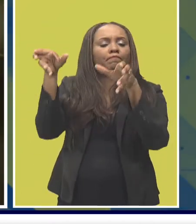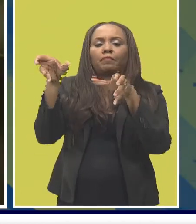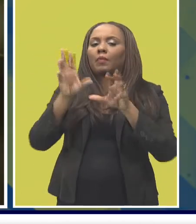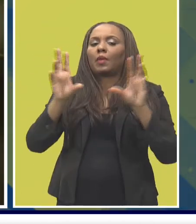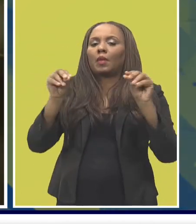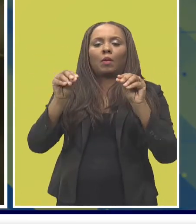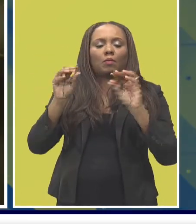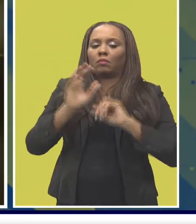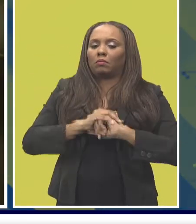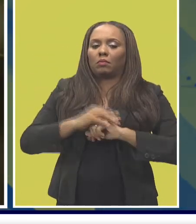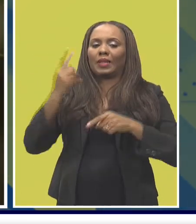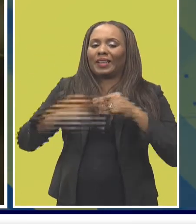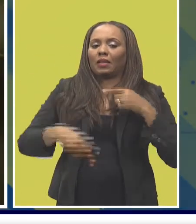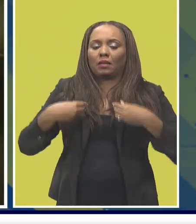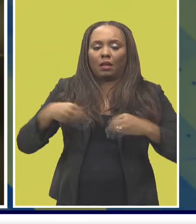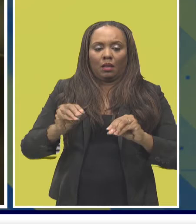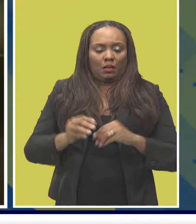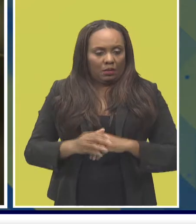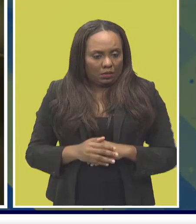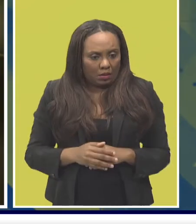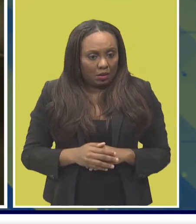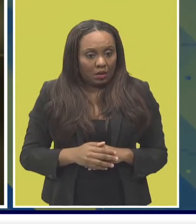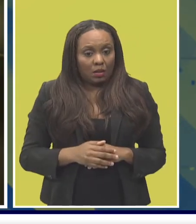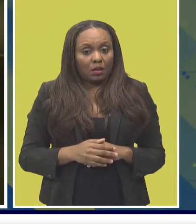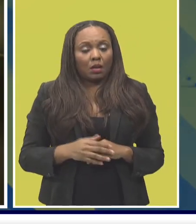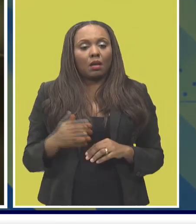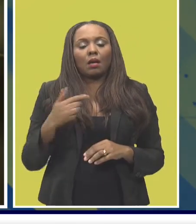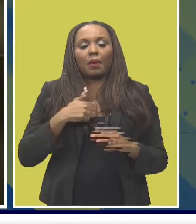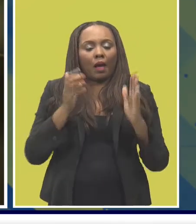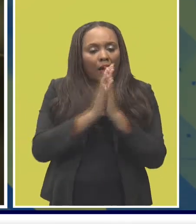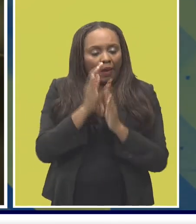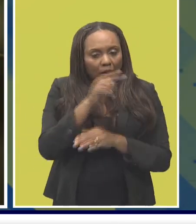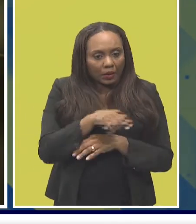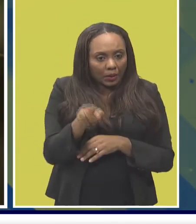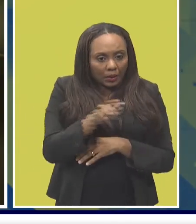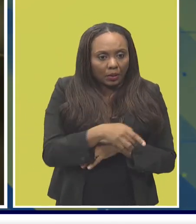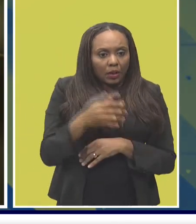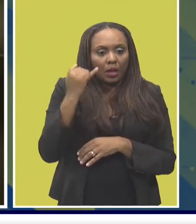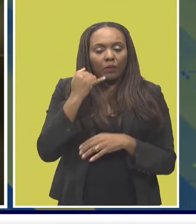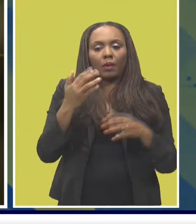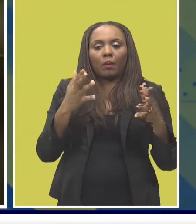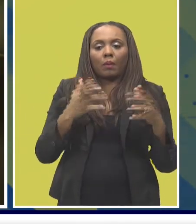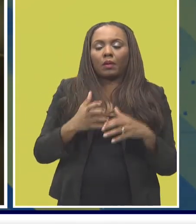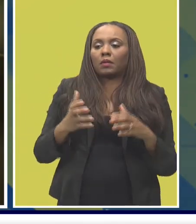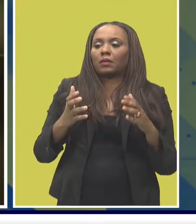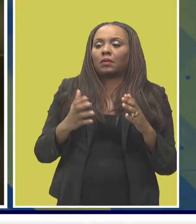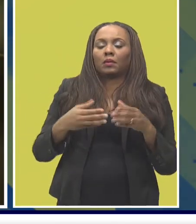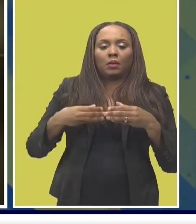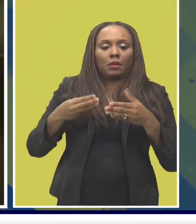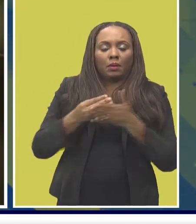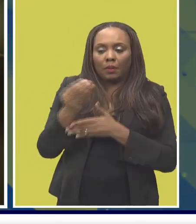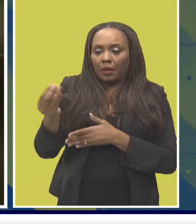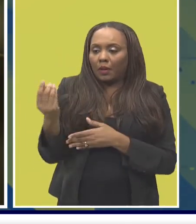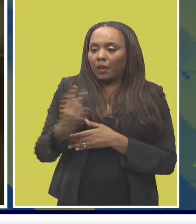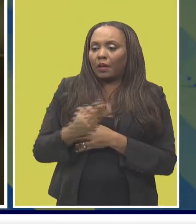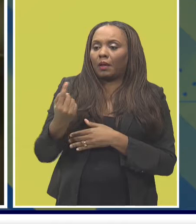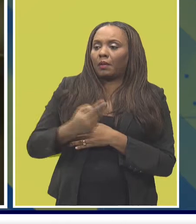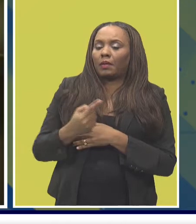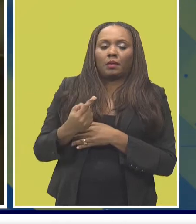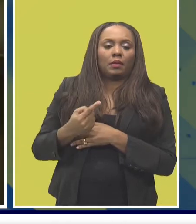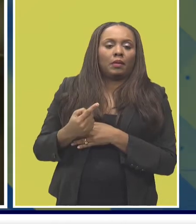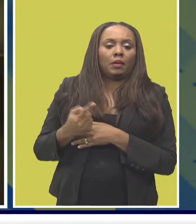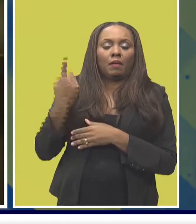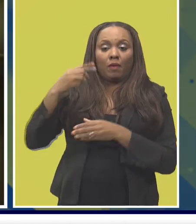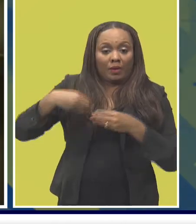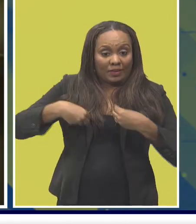I'm advising the importers, I'm advising the retailers and the wholesalers to stop it, because the use